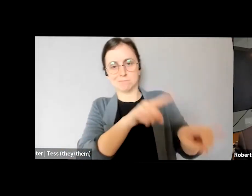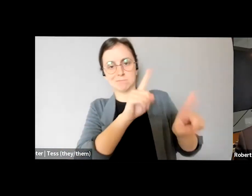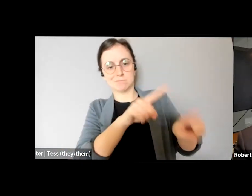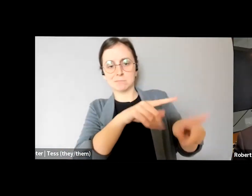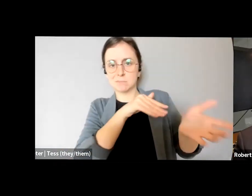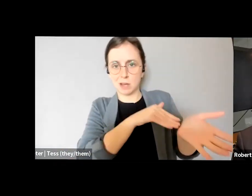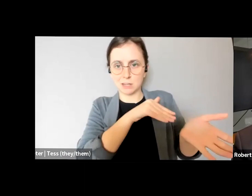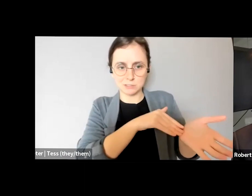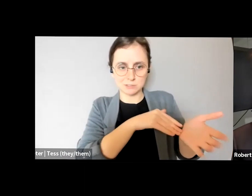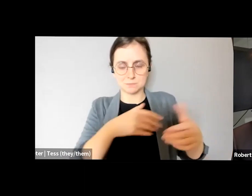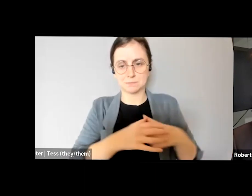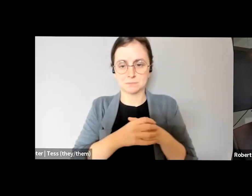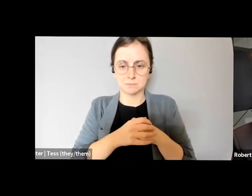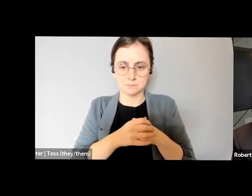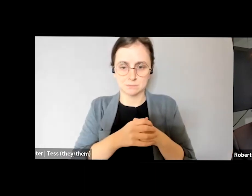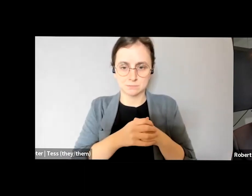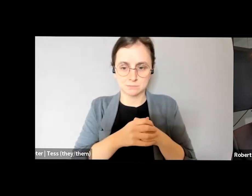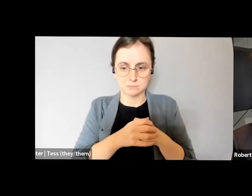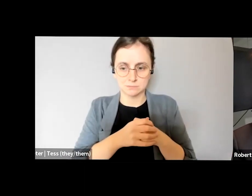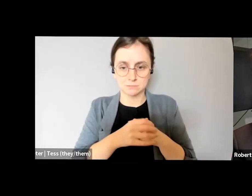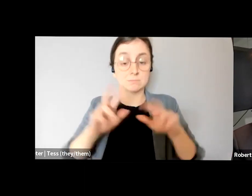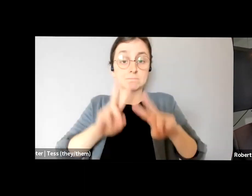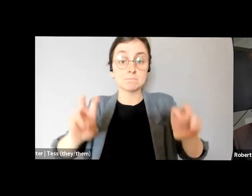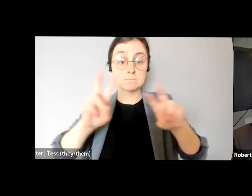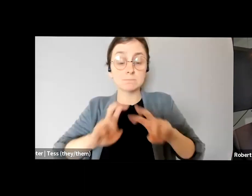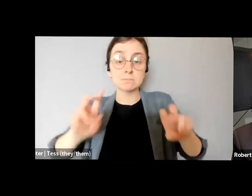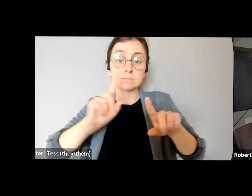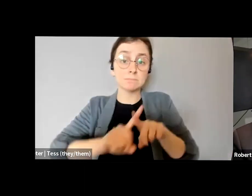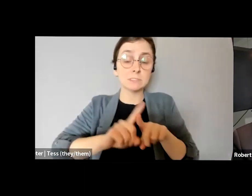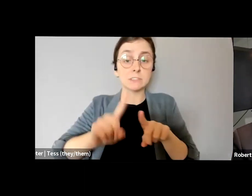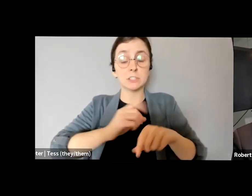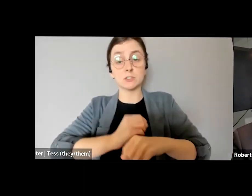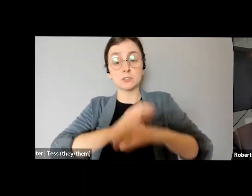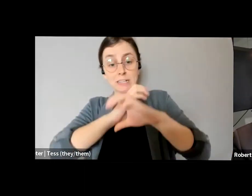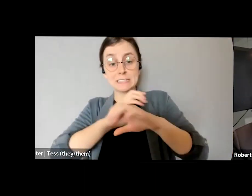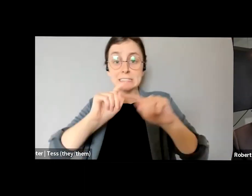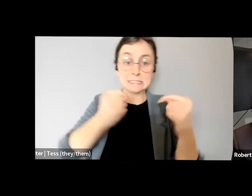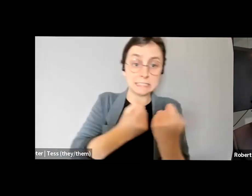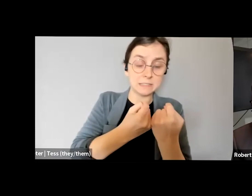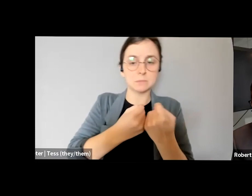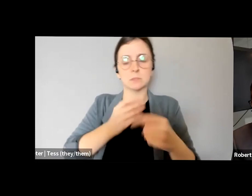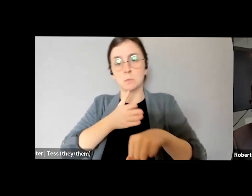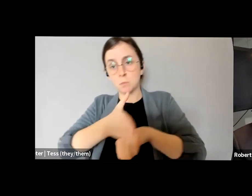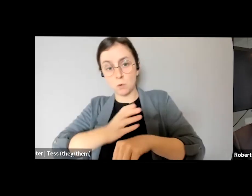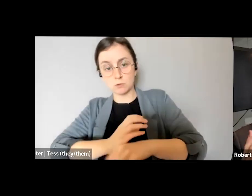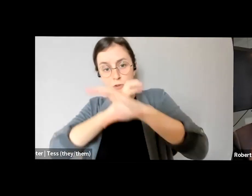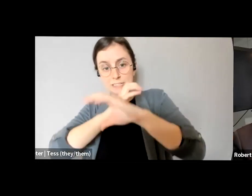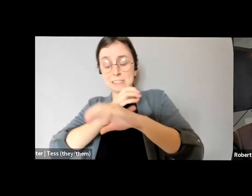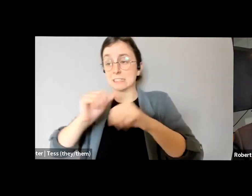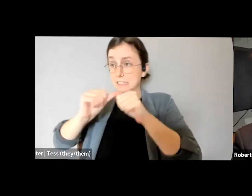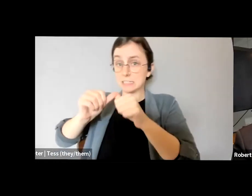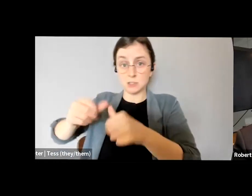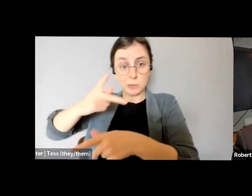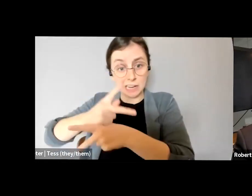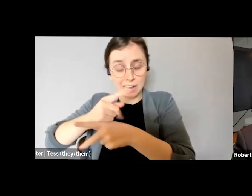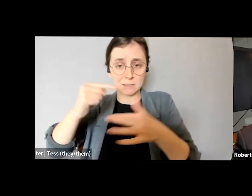Examining the performance of crisis interventions, crisis teams, and post-crisis continuing care that may include other forms of